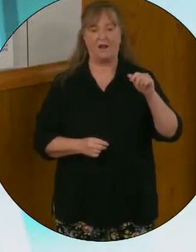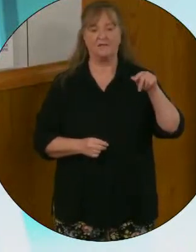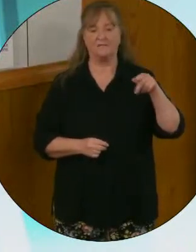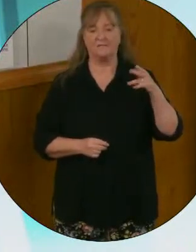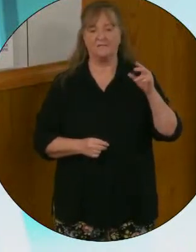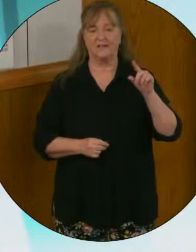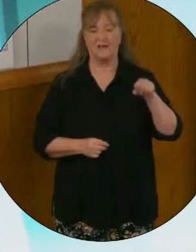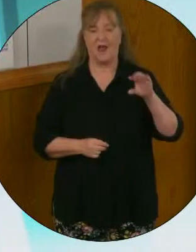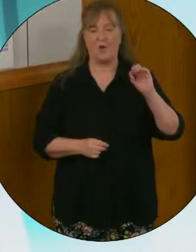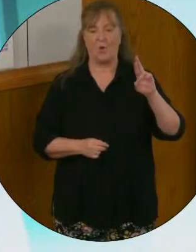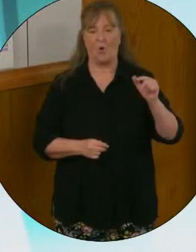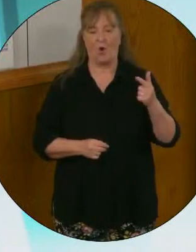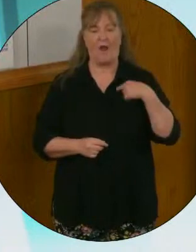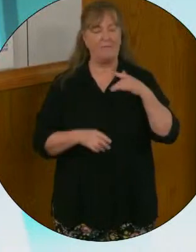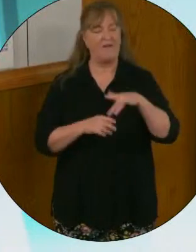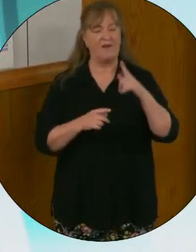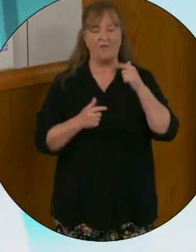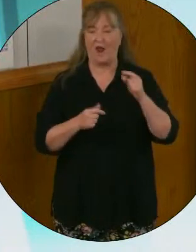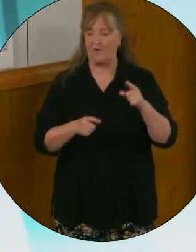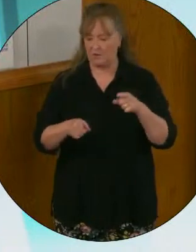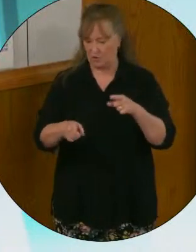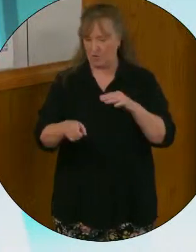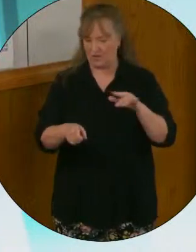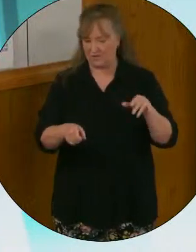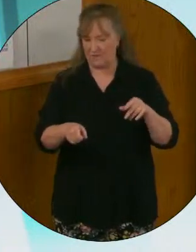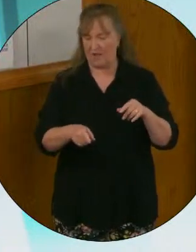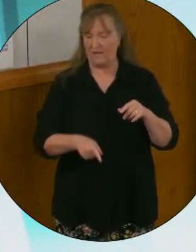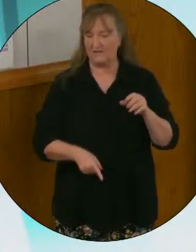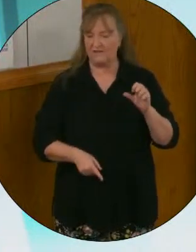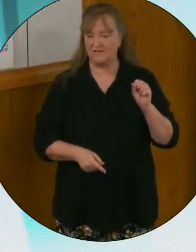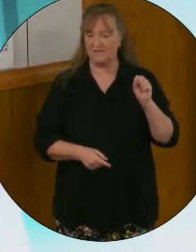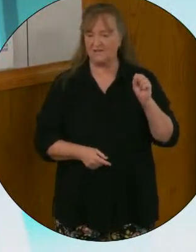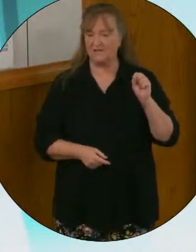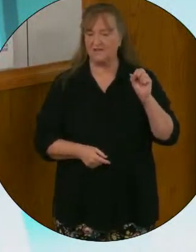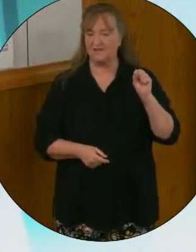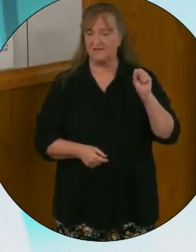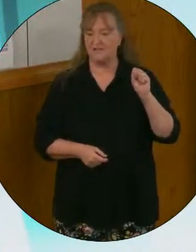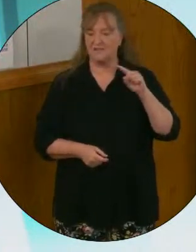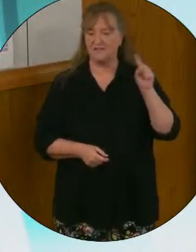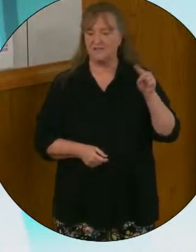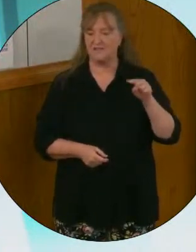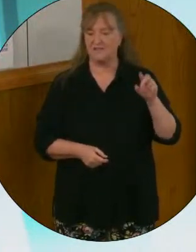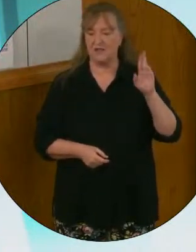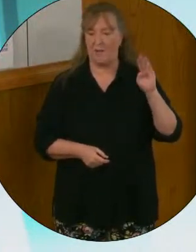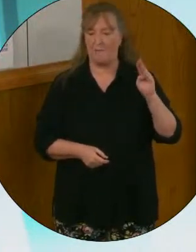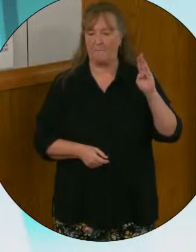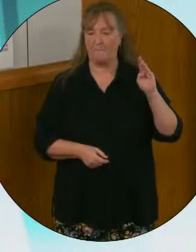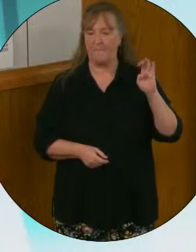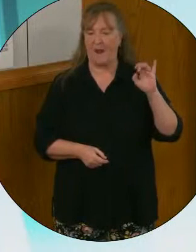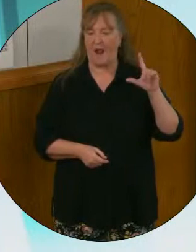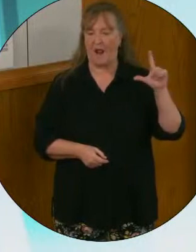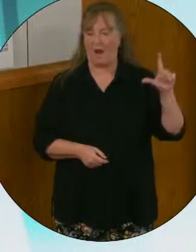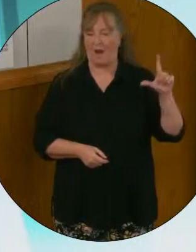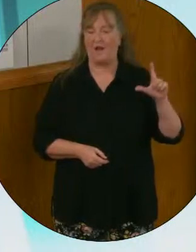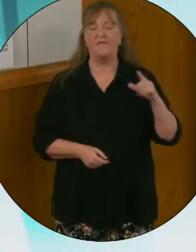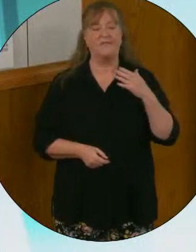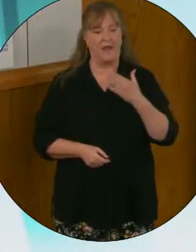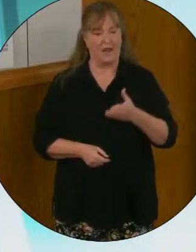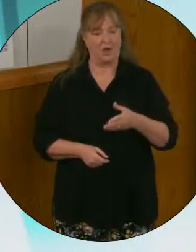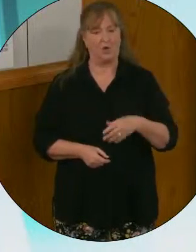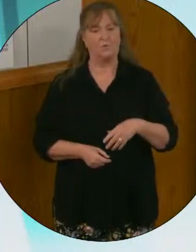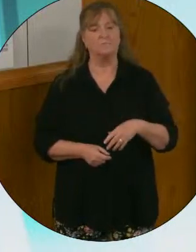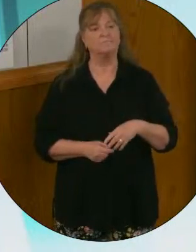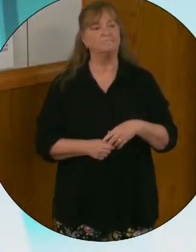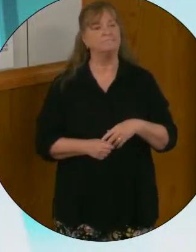tomzumtbell@phthealth.org. And I'm available for anybody, any educator that needs help or anybody that you want to direct over to us. If people want help, we're certainly able to figure out how to help